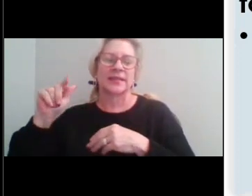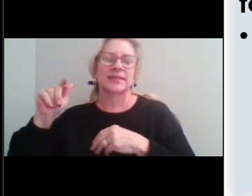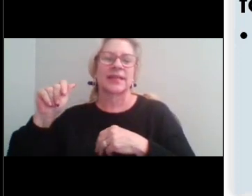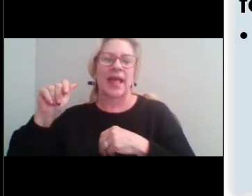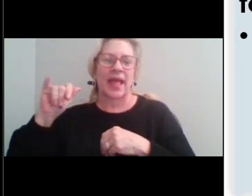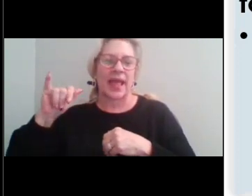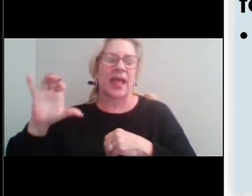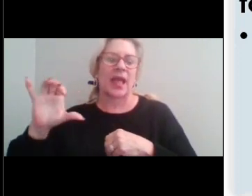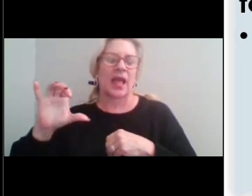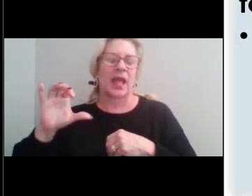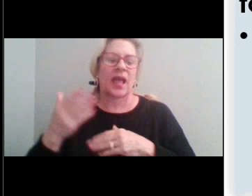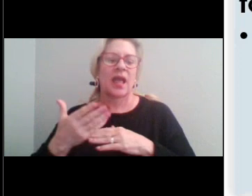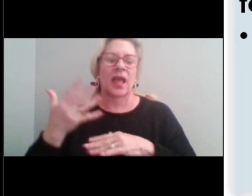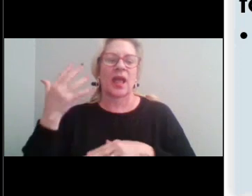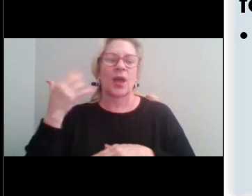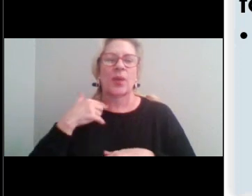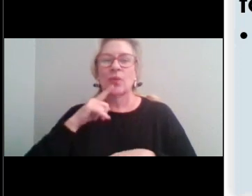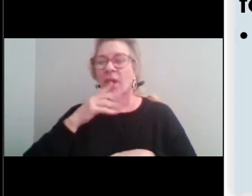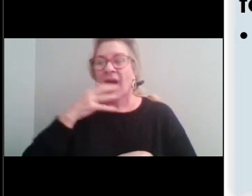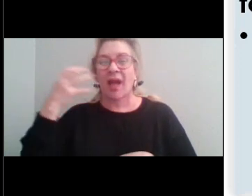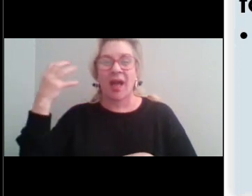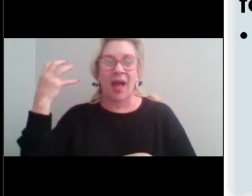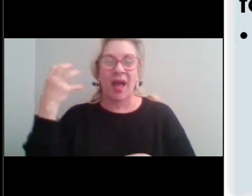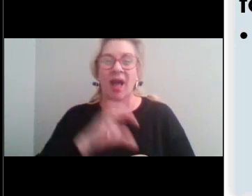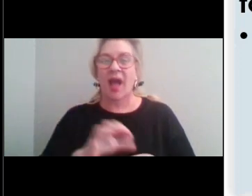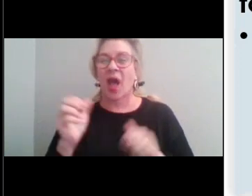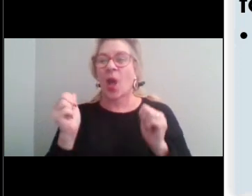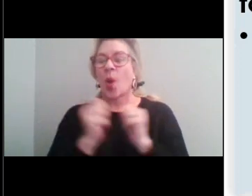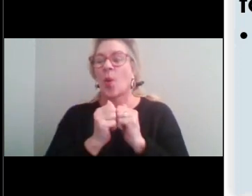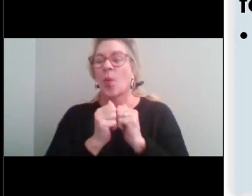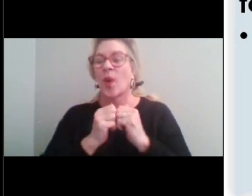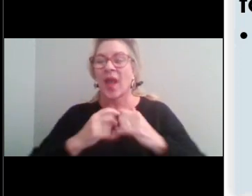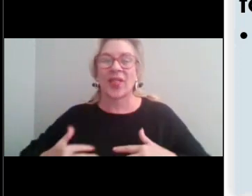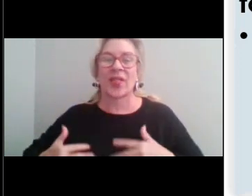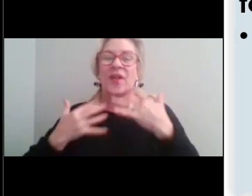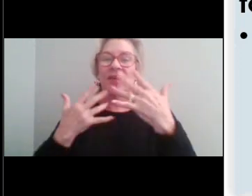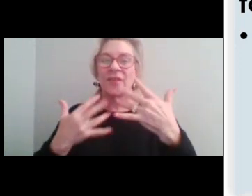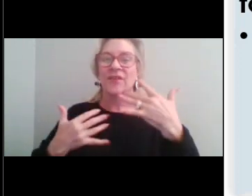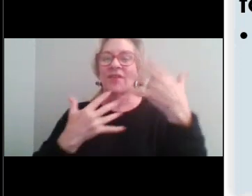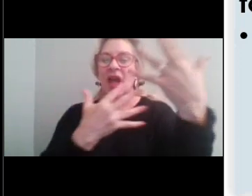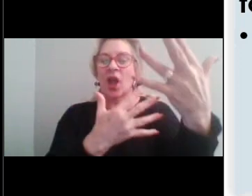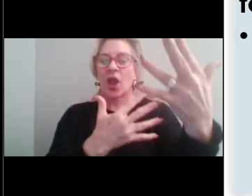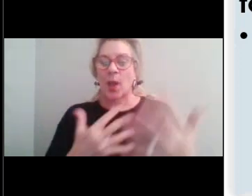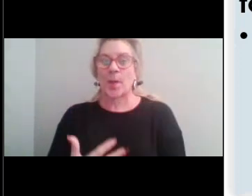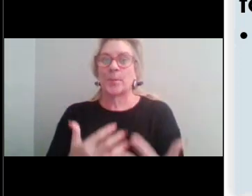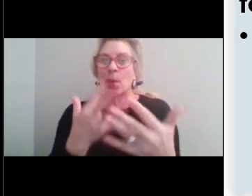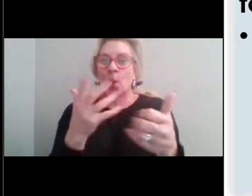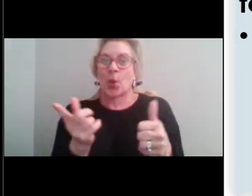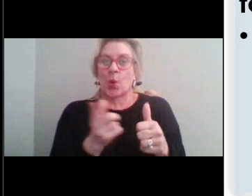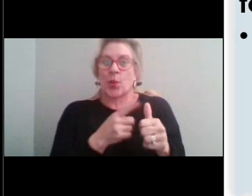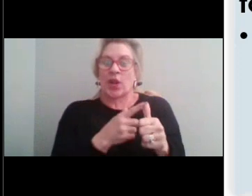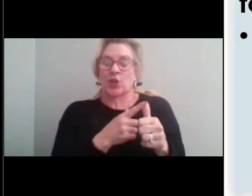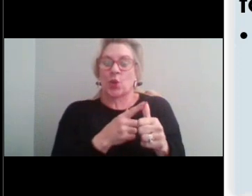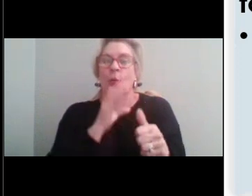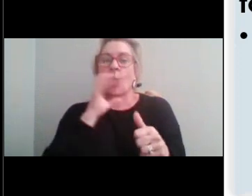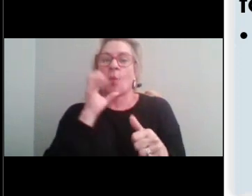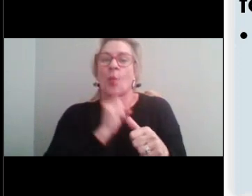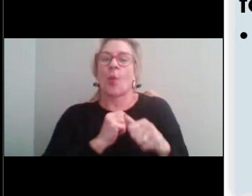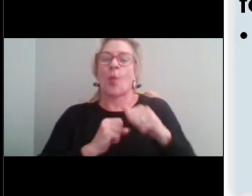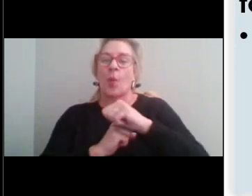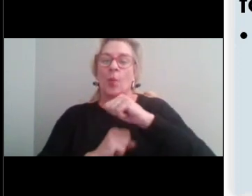we had very high temperatures, there was a wildfire in this area. It burned the original timber lagging retaining wall